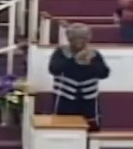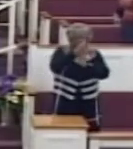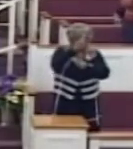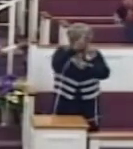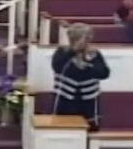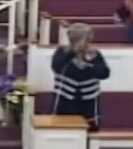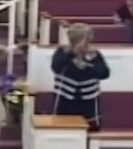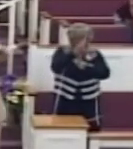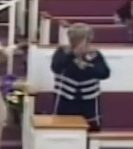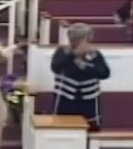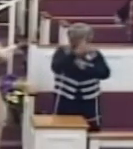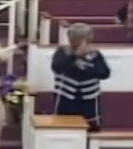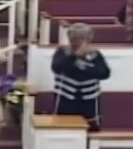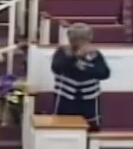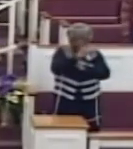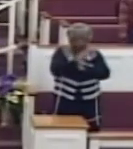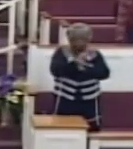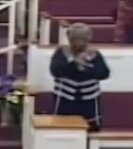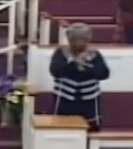do